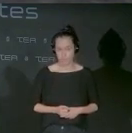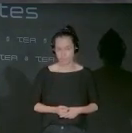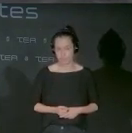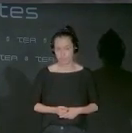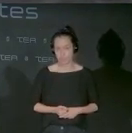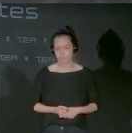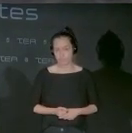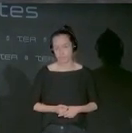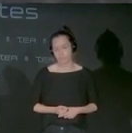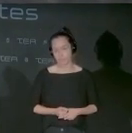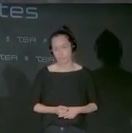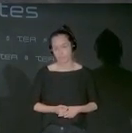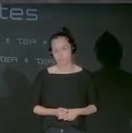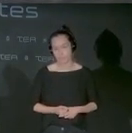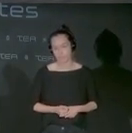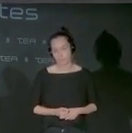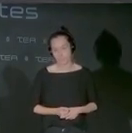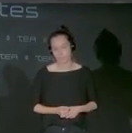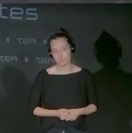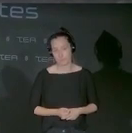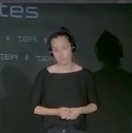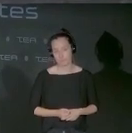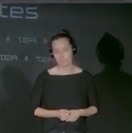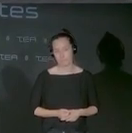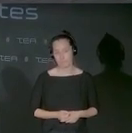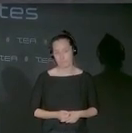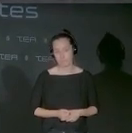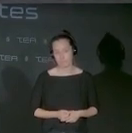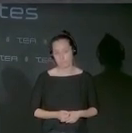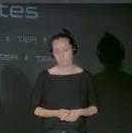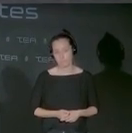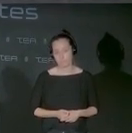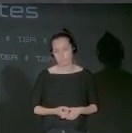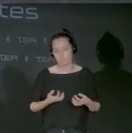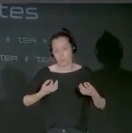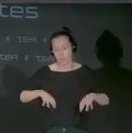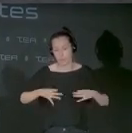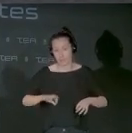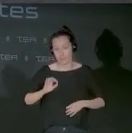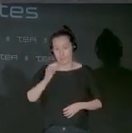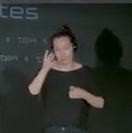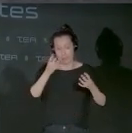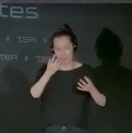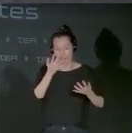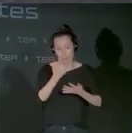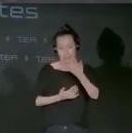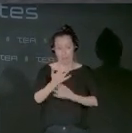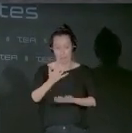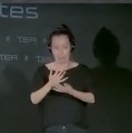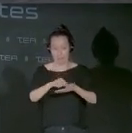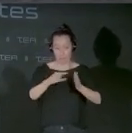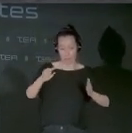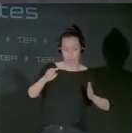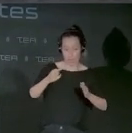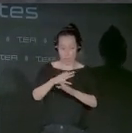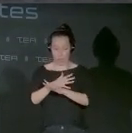what do you call it, mixed up. Games are entertainment. Technology usually solves problems in the